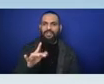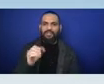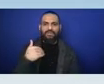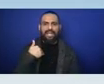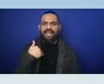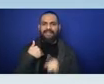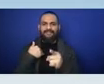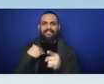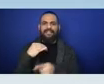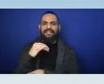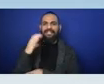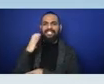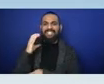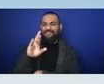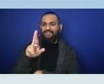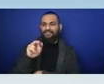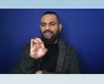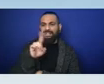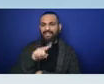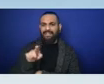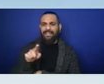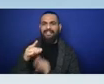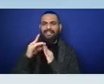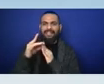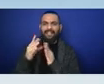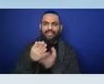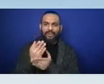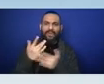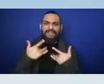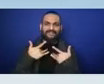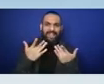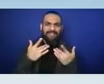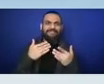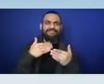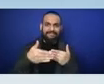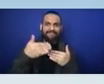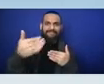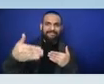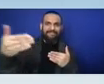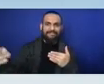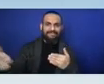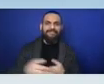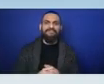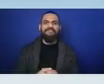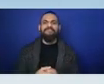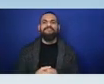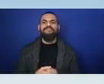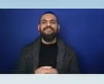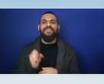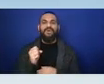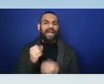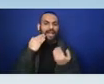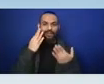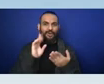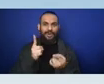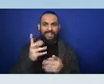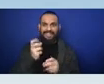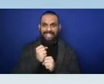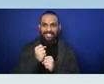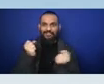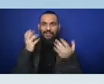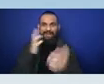before, one of our community's most steadfast, strong, capable, incredible leaders. We